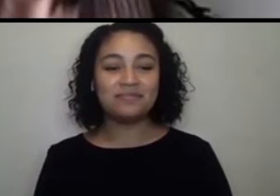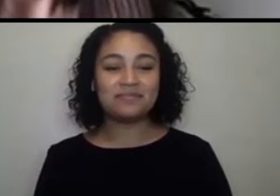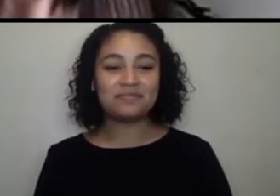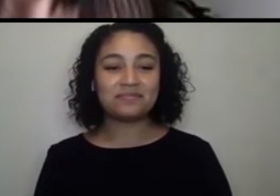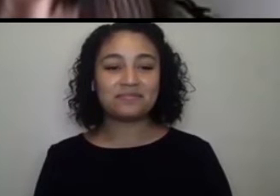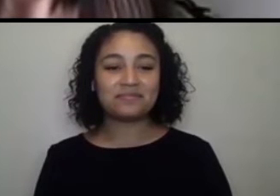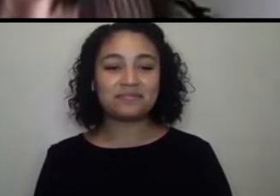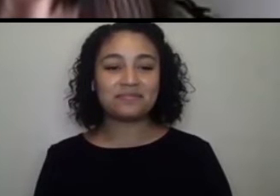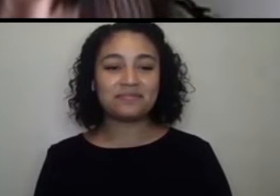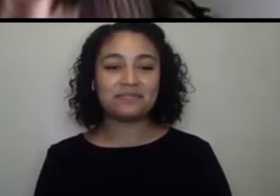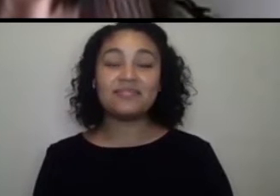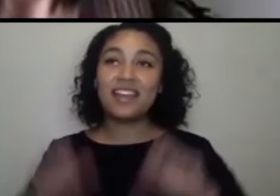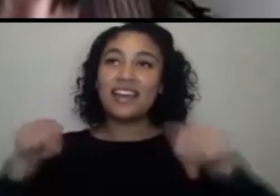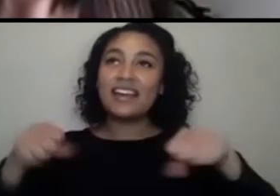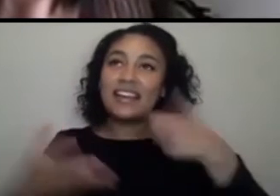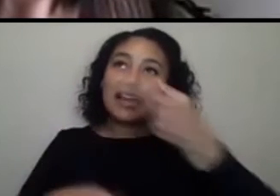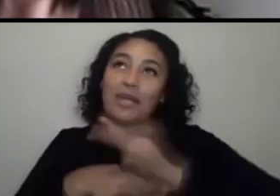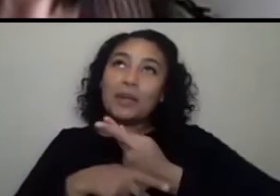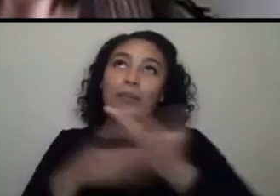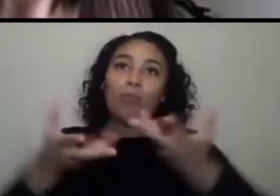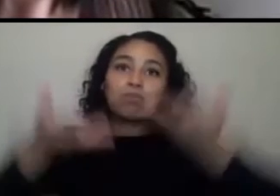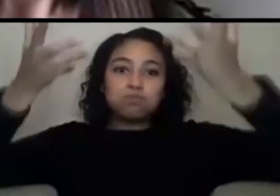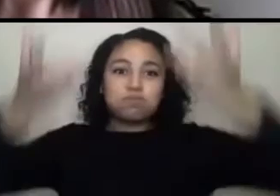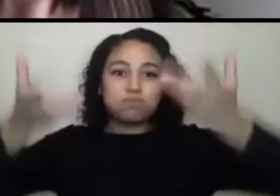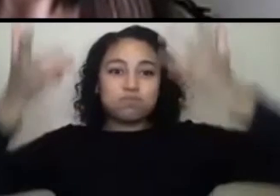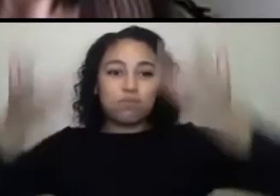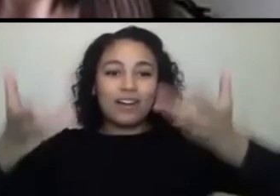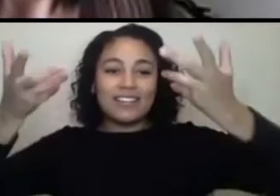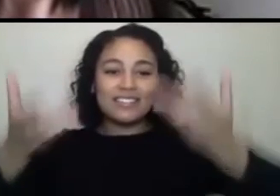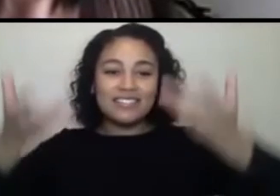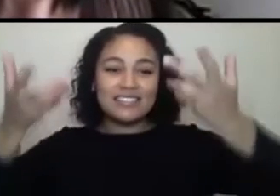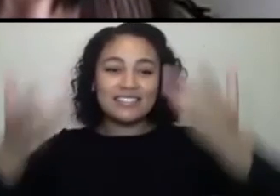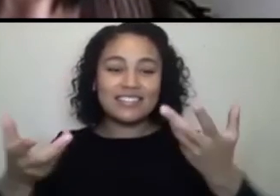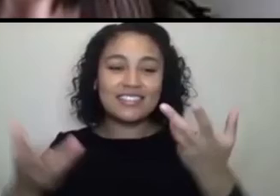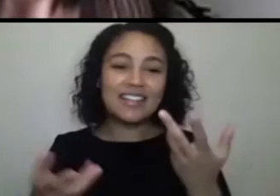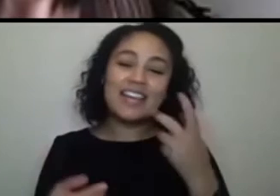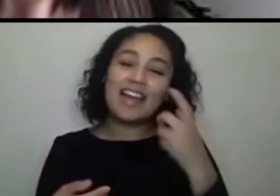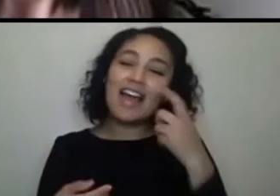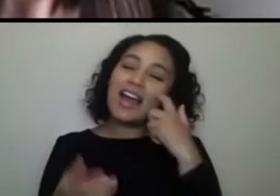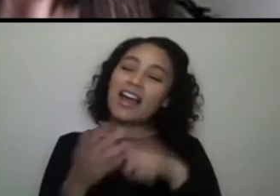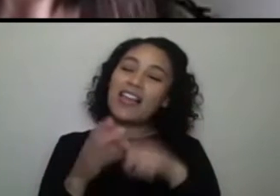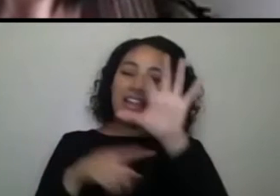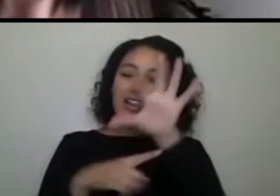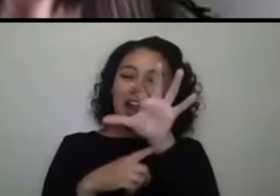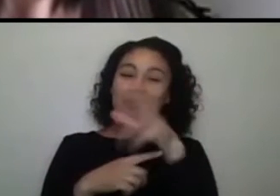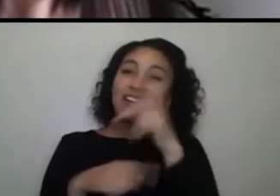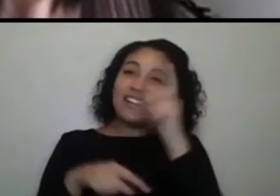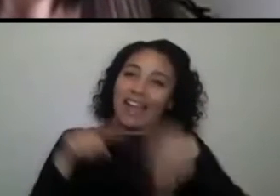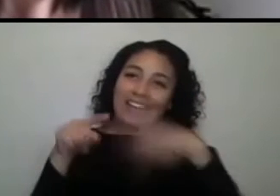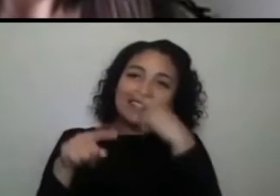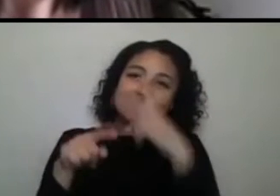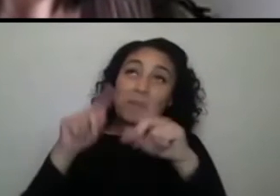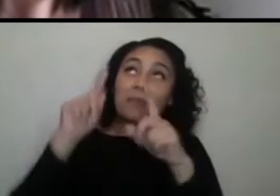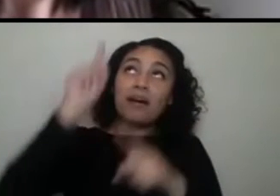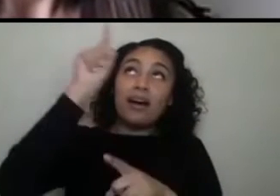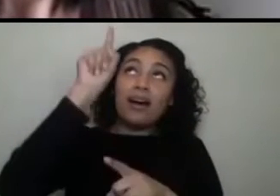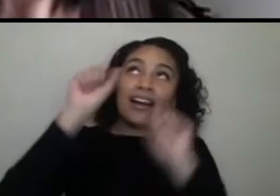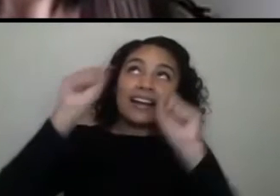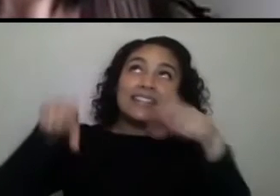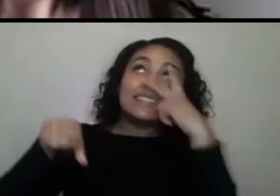I can keep it up there. I can get near the camera. It's up there in the sky.